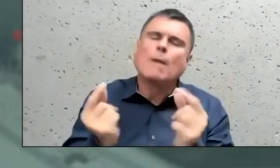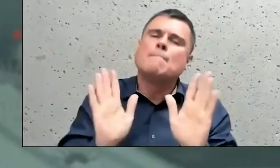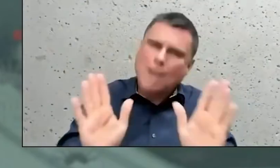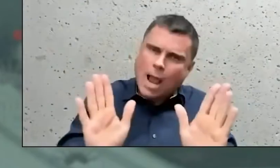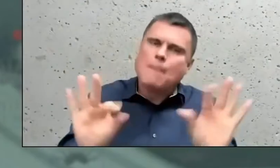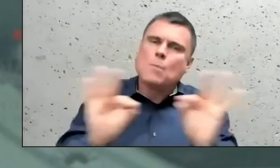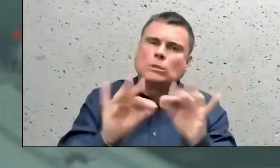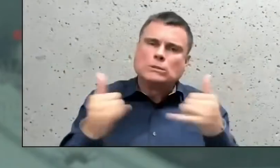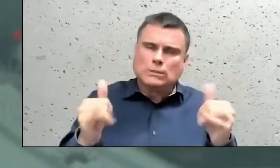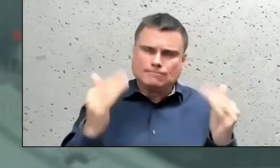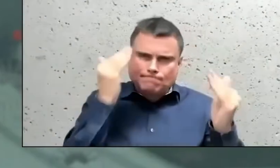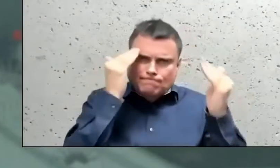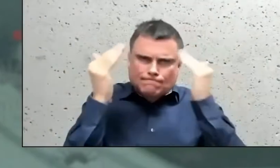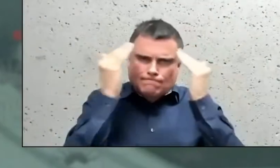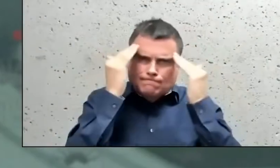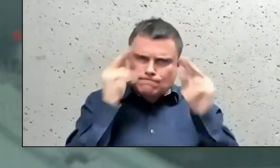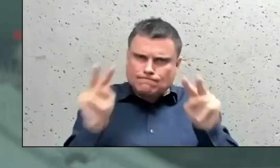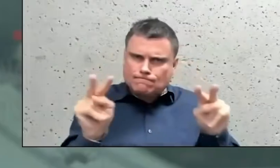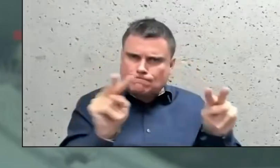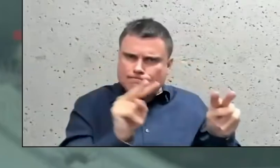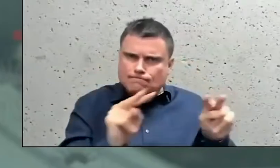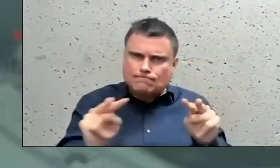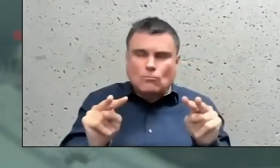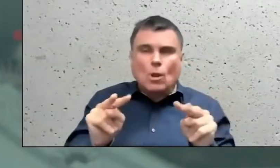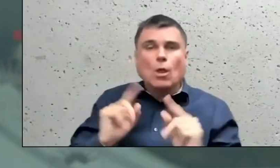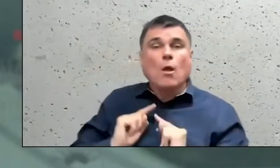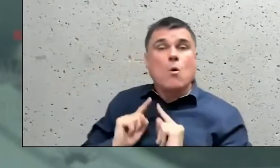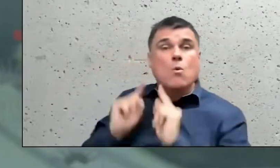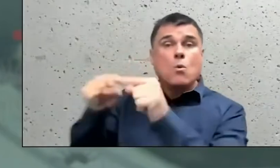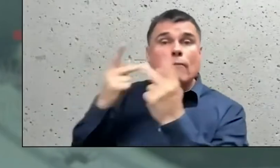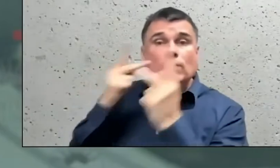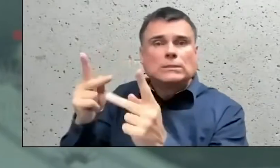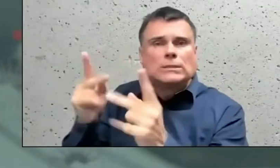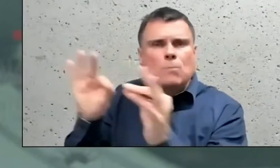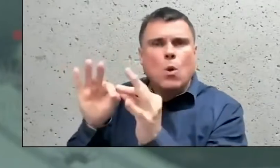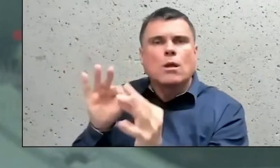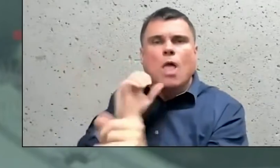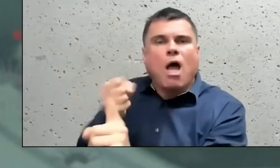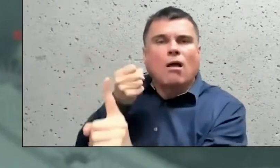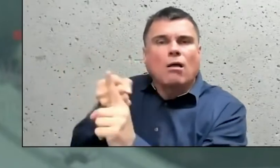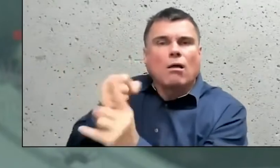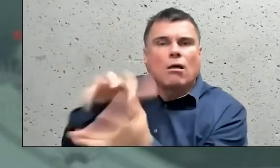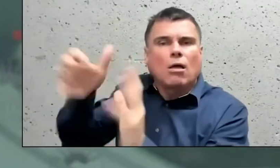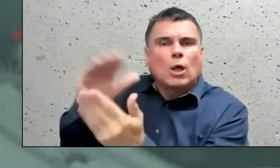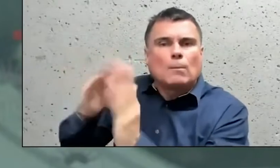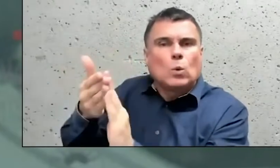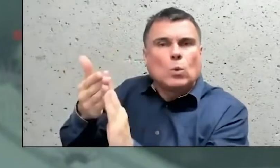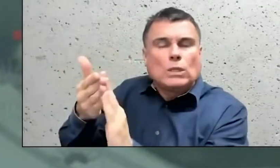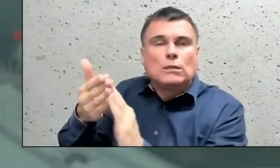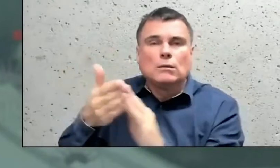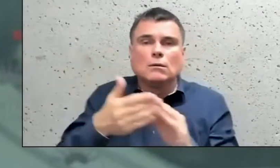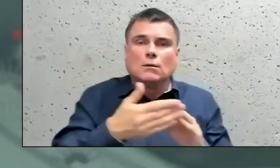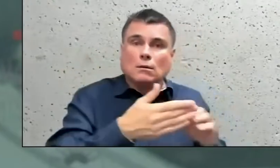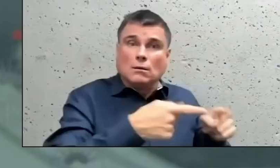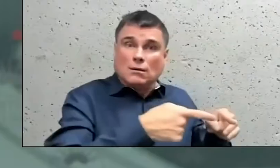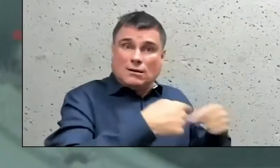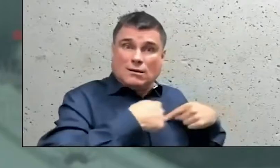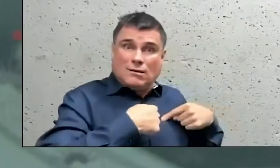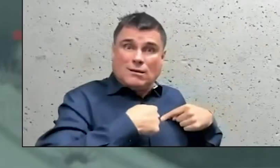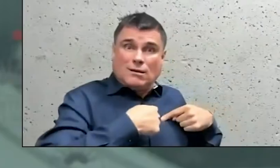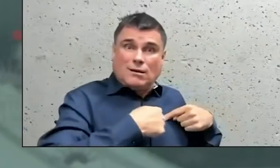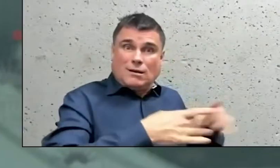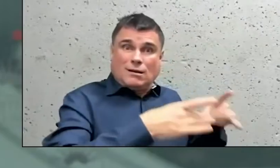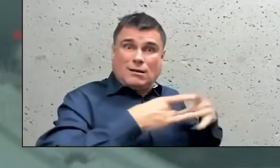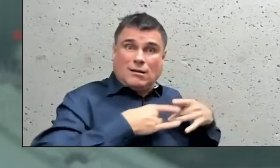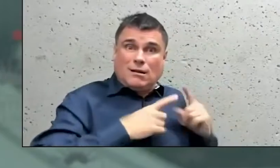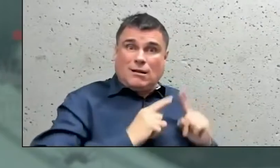we are having on communities we're going to and the risks that we're bringing with us and, of course, the risks we bring home. And we must recognize